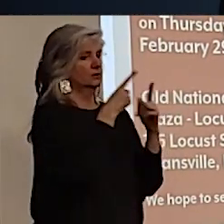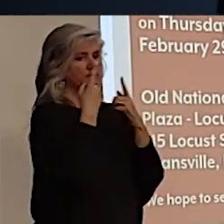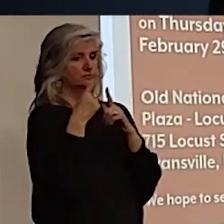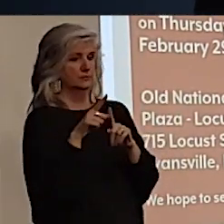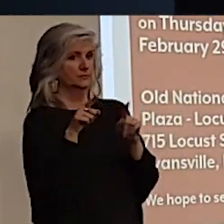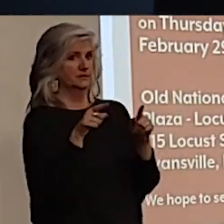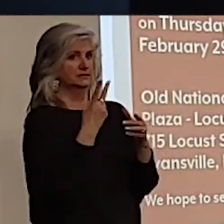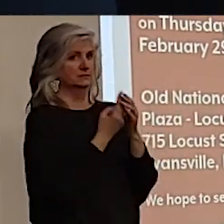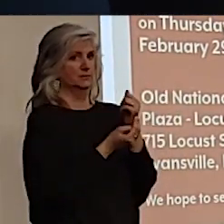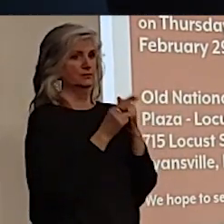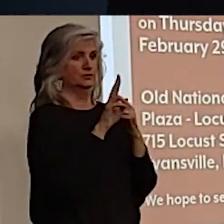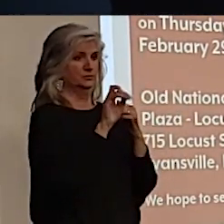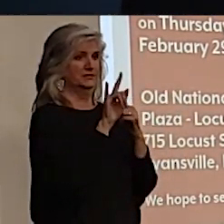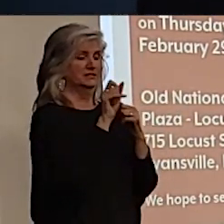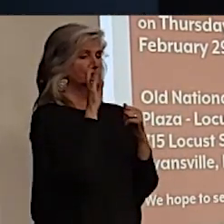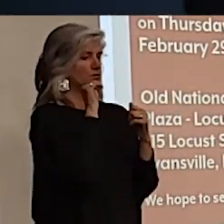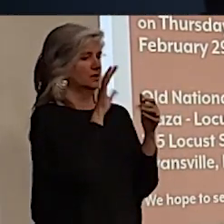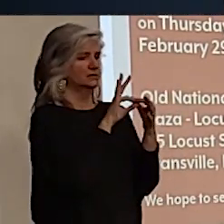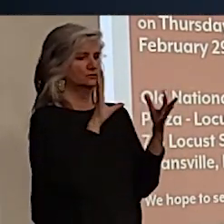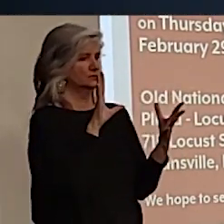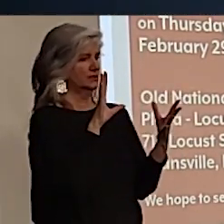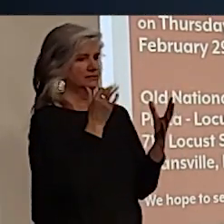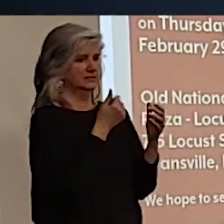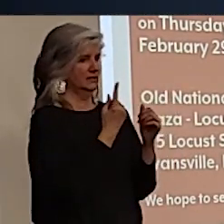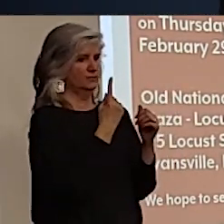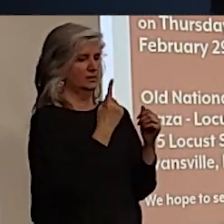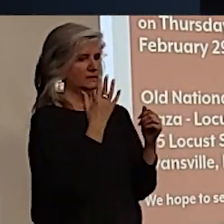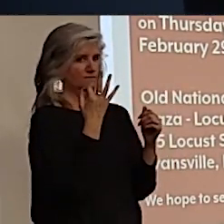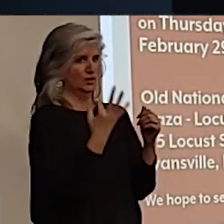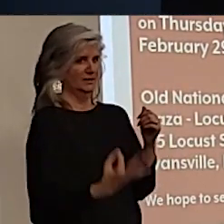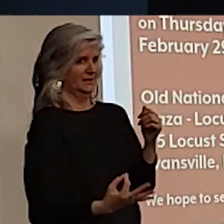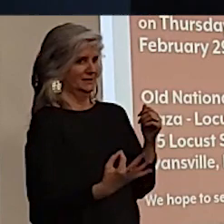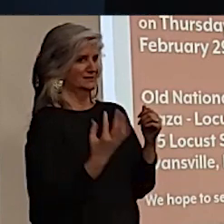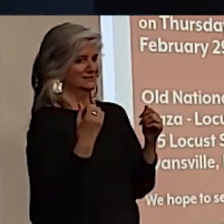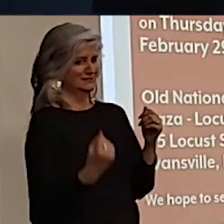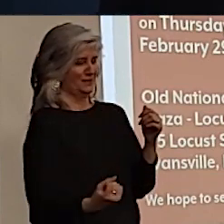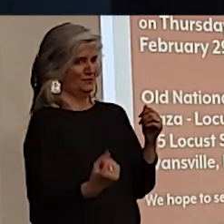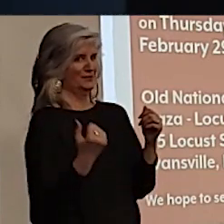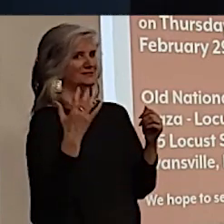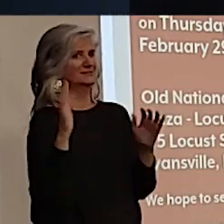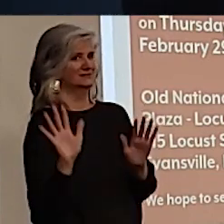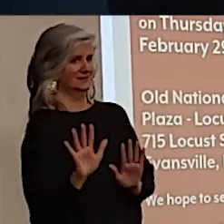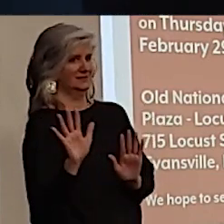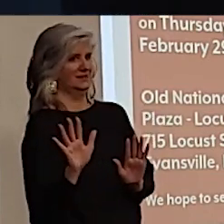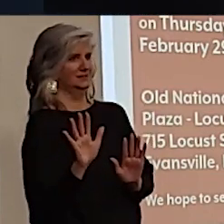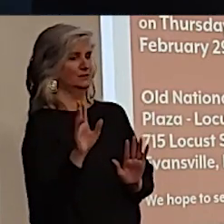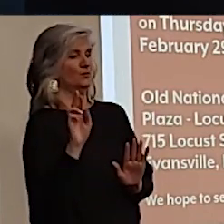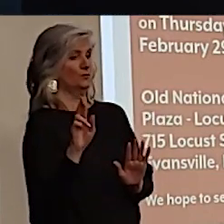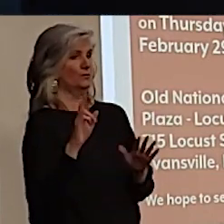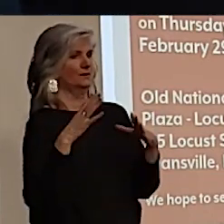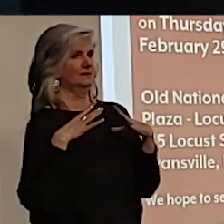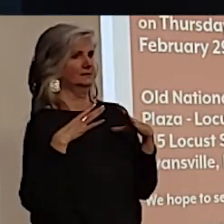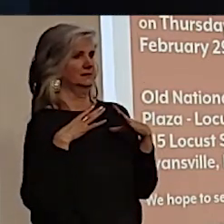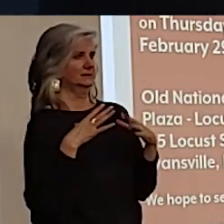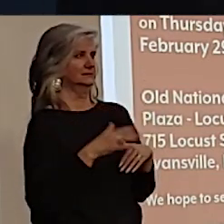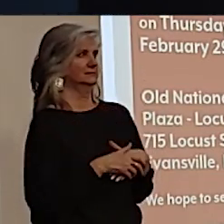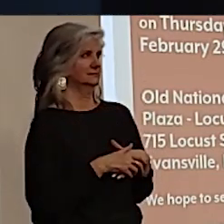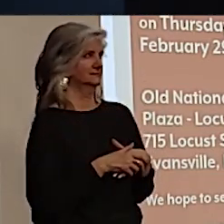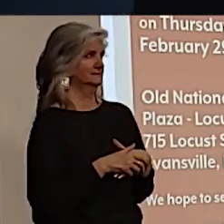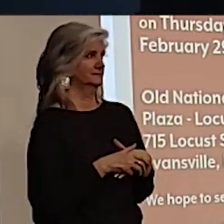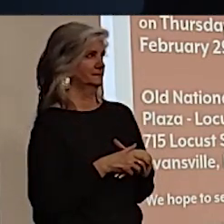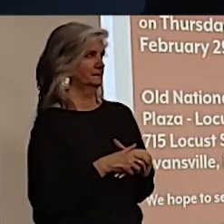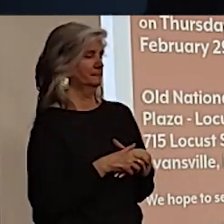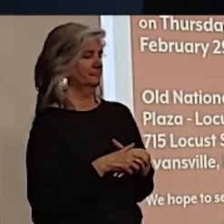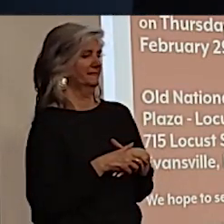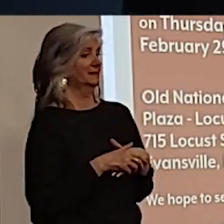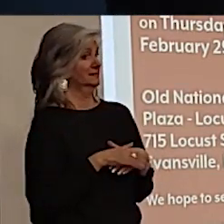both utilities. They will not disconnect anybody on Fridays, Saturdays, Sundays, or holidays.